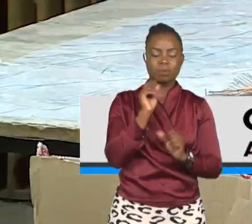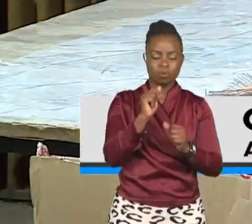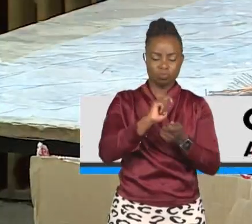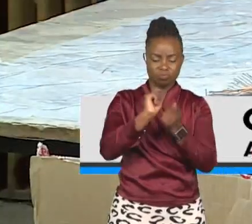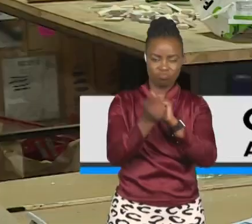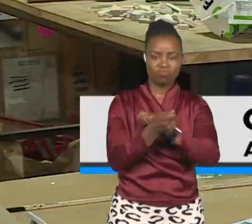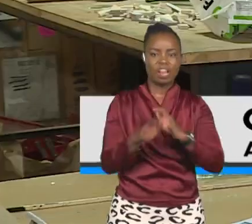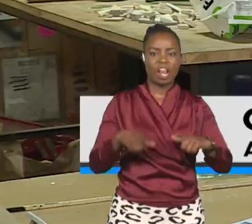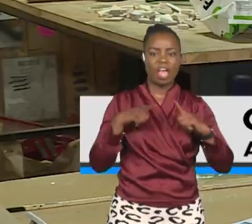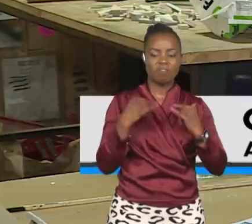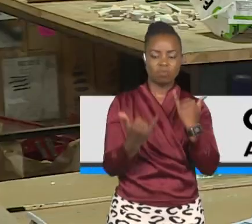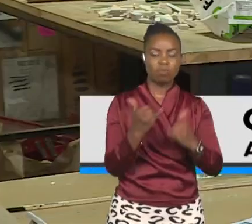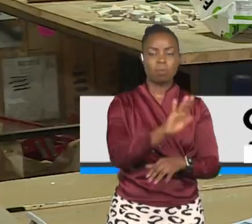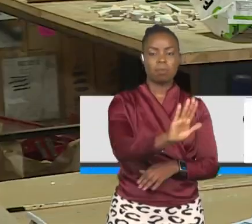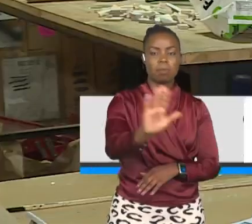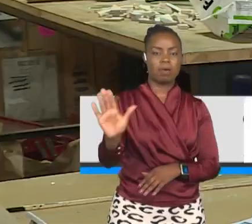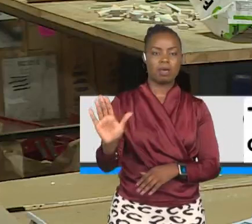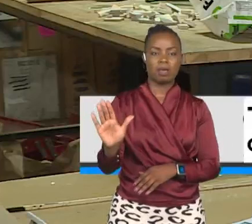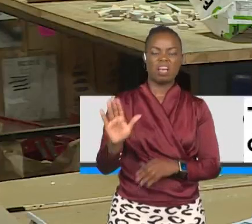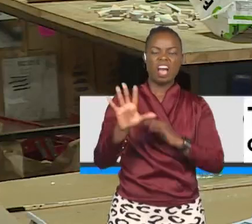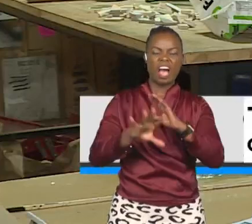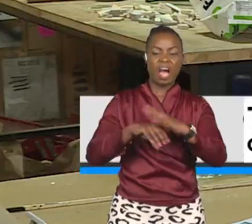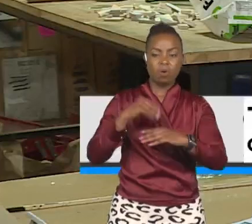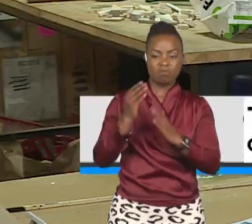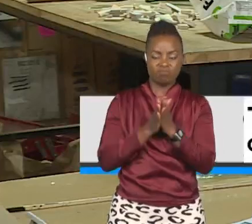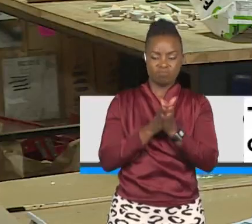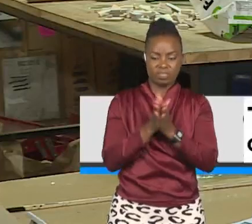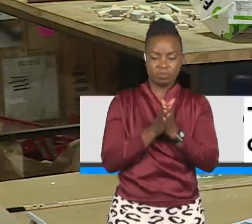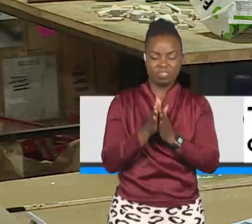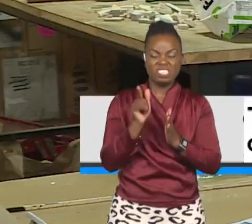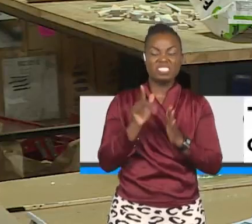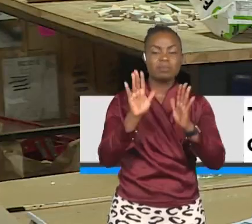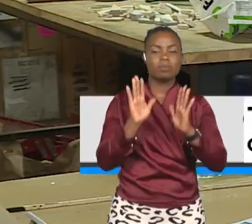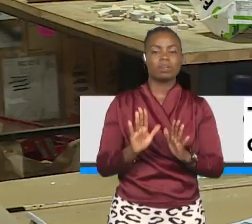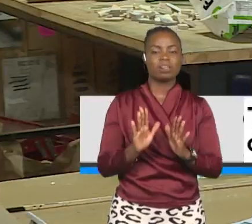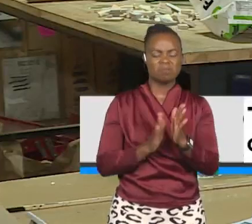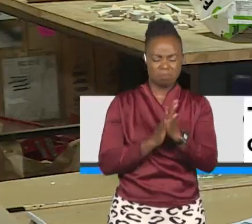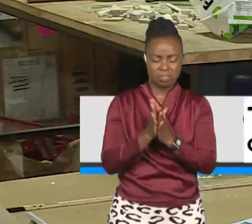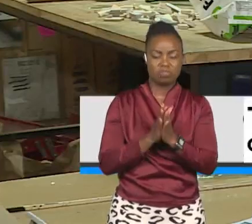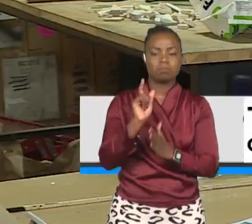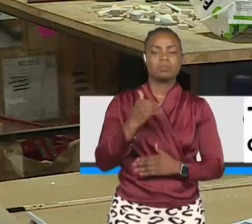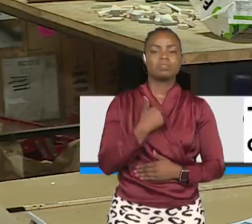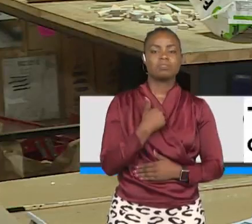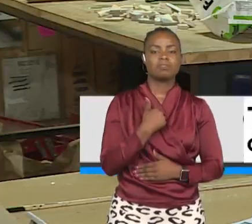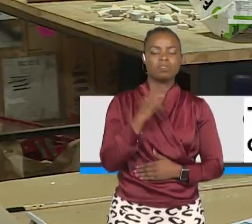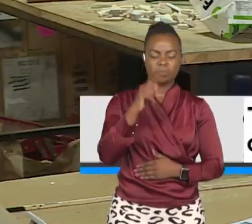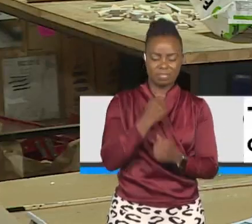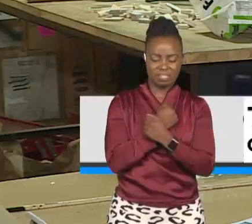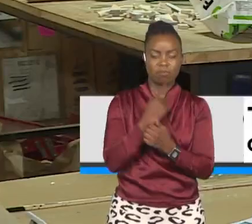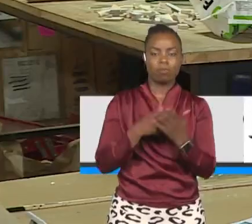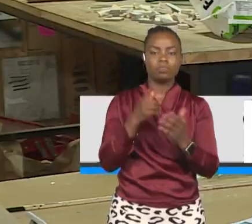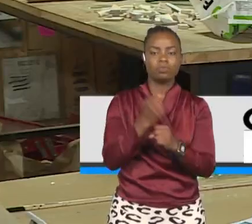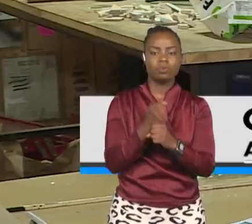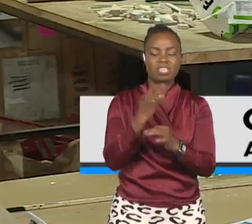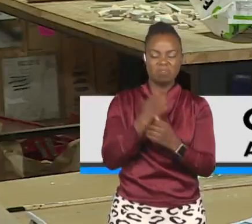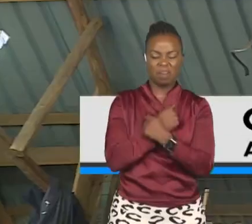lives around. Well, I think you have to have passion, yeah. That's one of the important ingredients to do anything. You have to love what you do. If you don't love it,